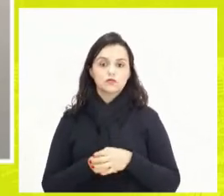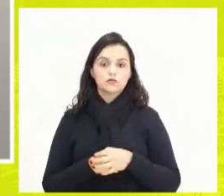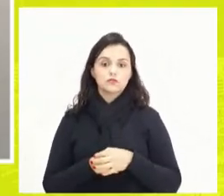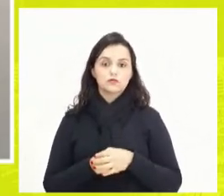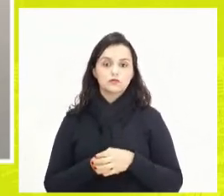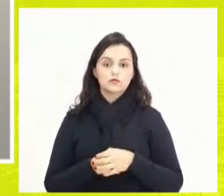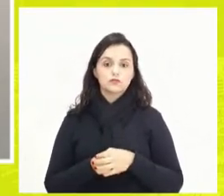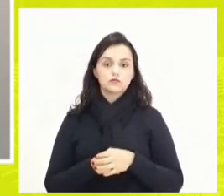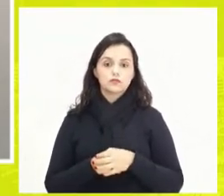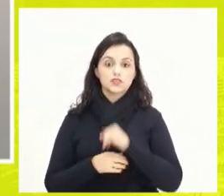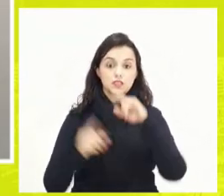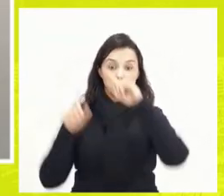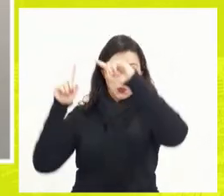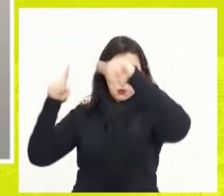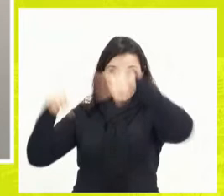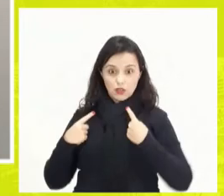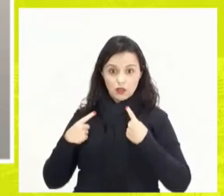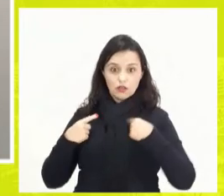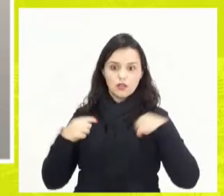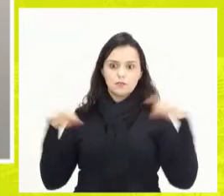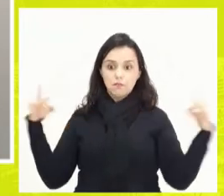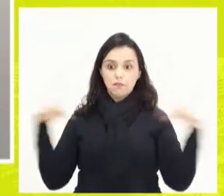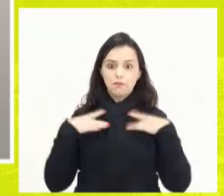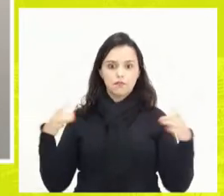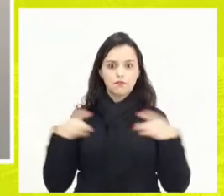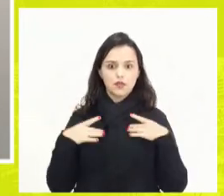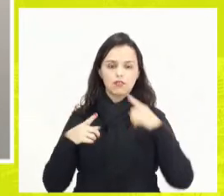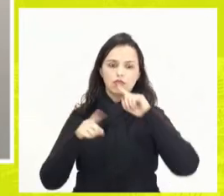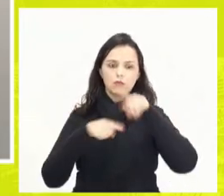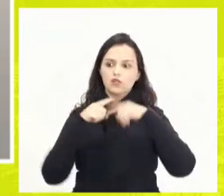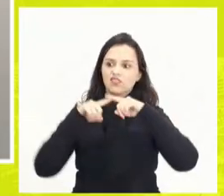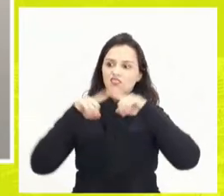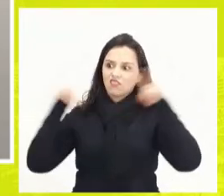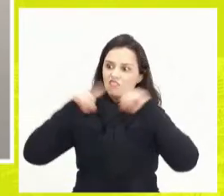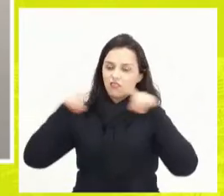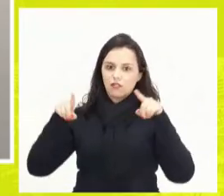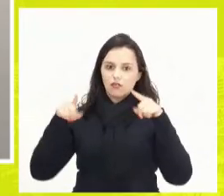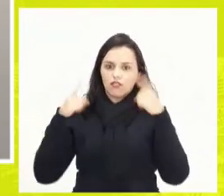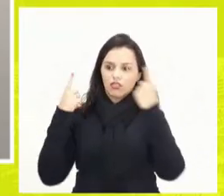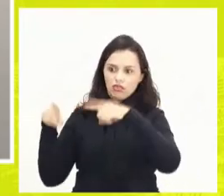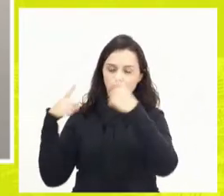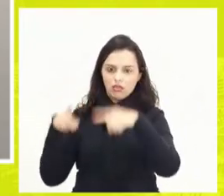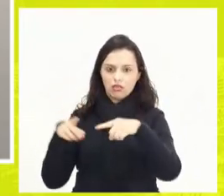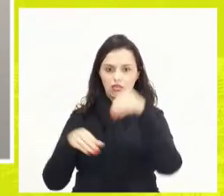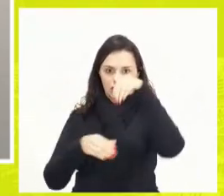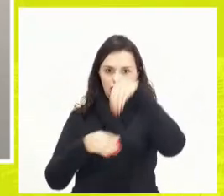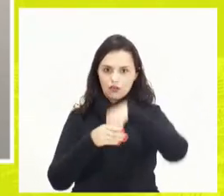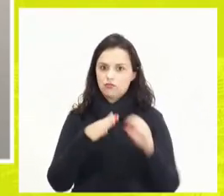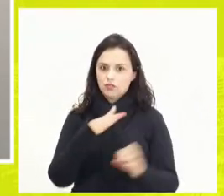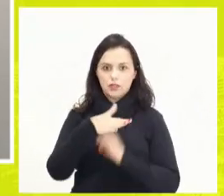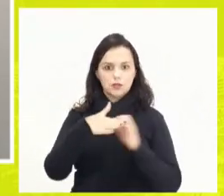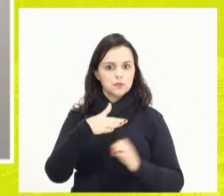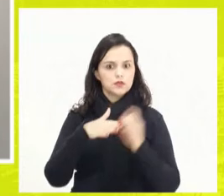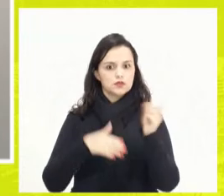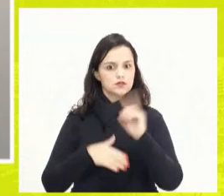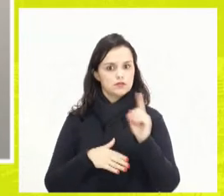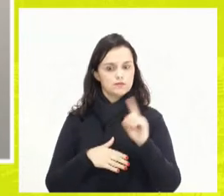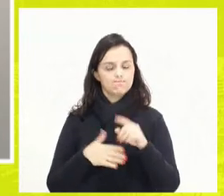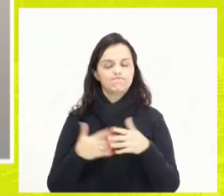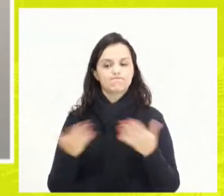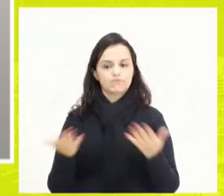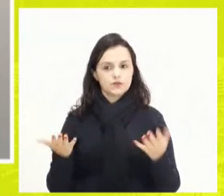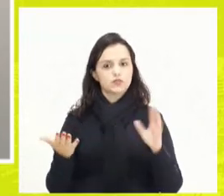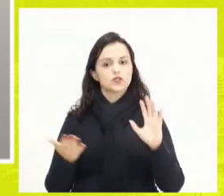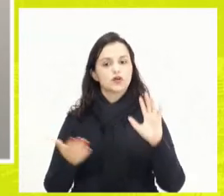institutional way if he's attacked he's not going to be afraid of being criticized in the company which is in reality that